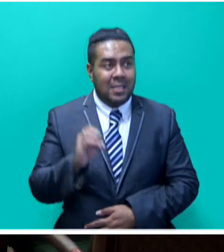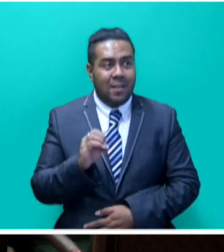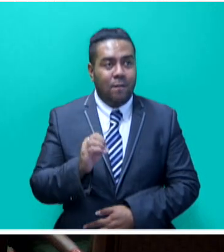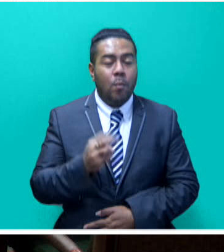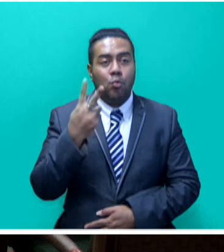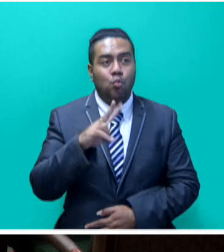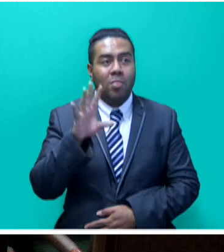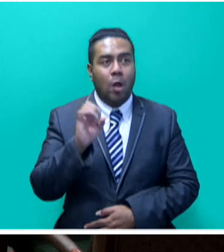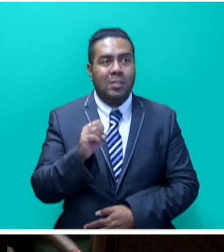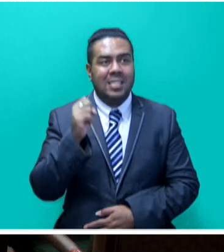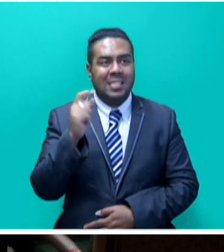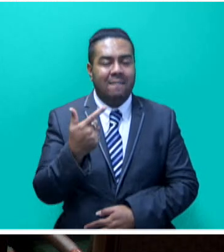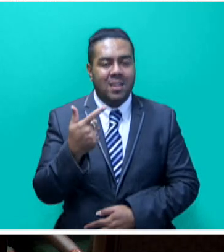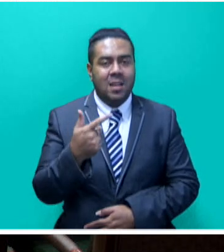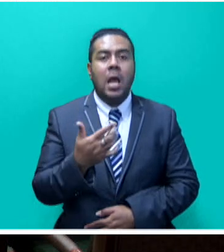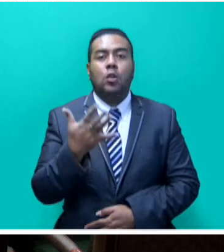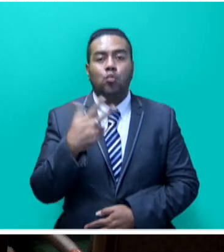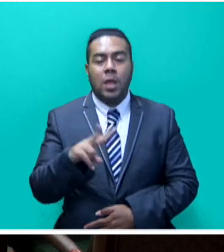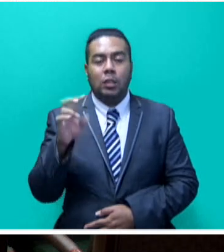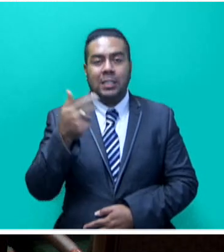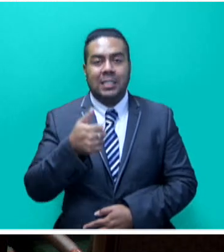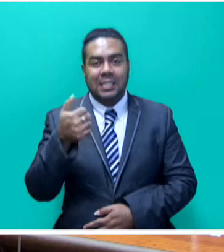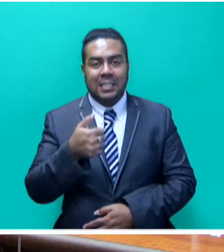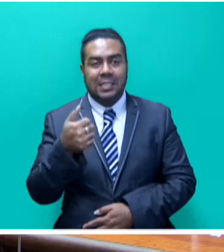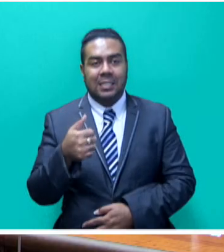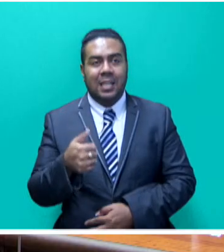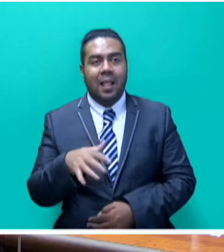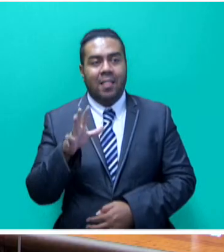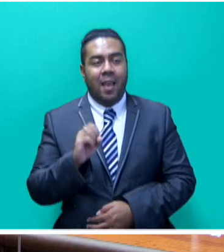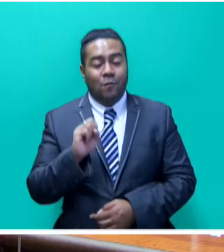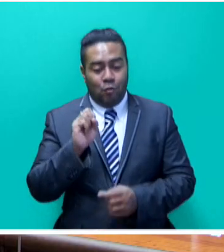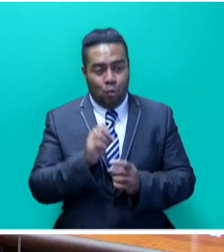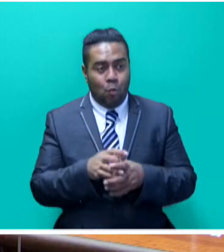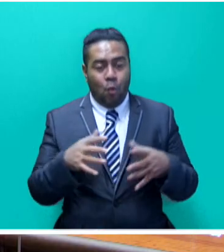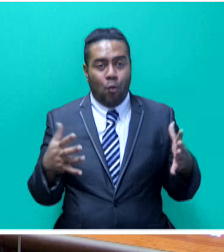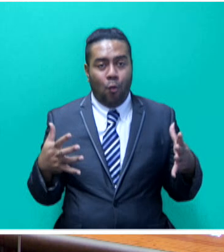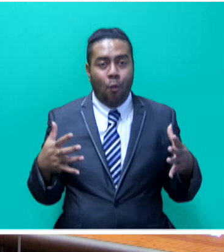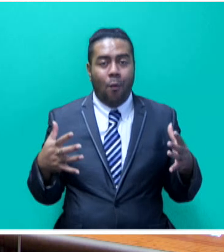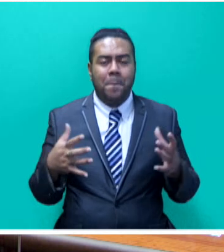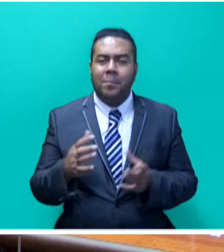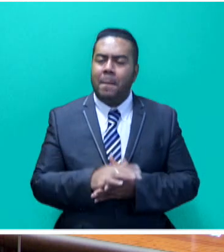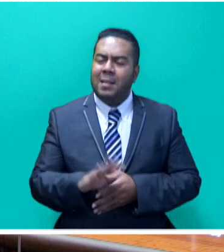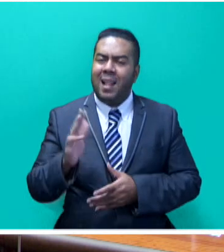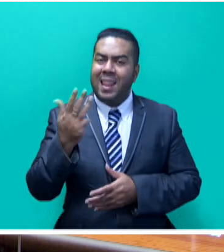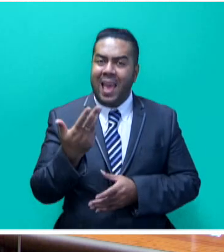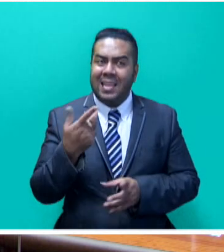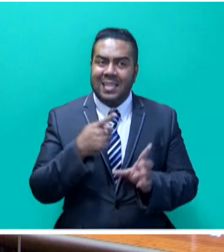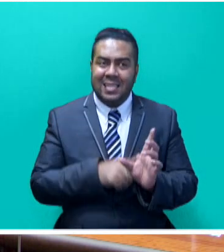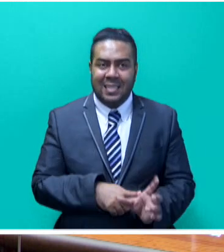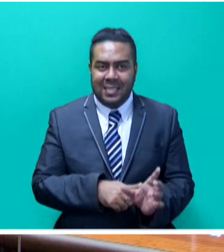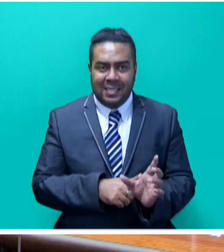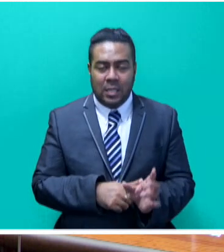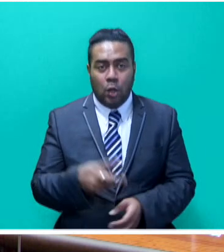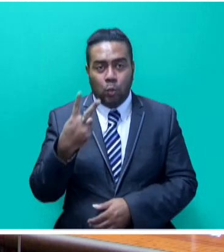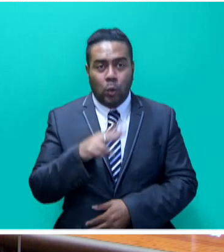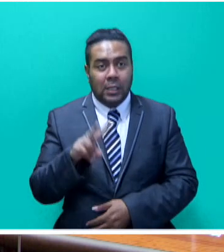to 2016, an average growth of 3.7% for the past 9 years, 2010